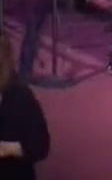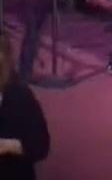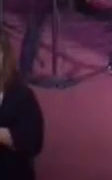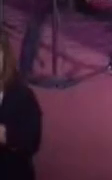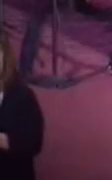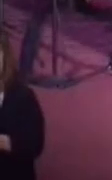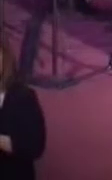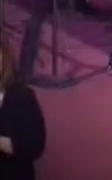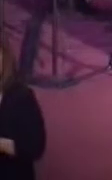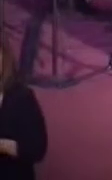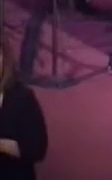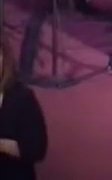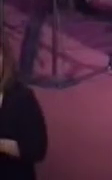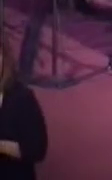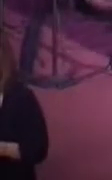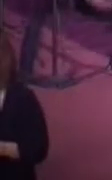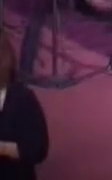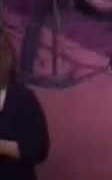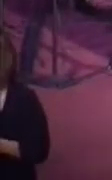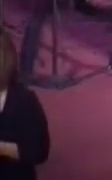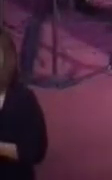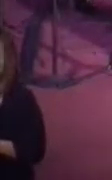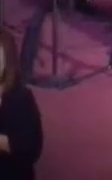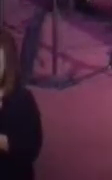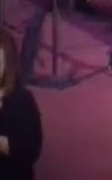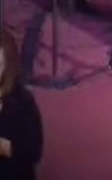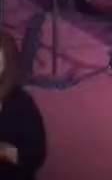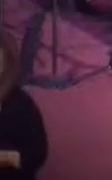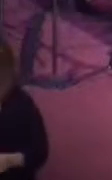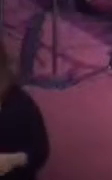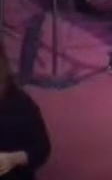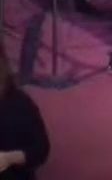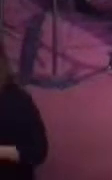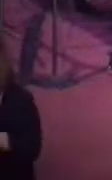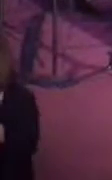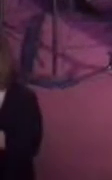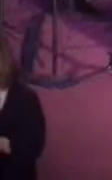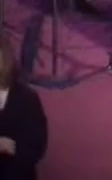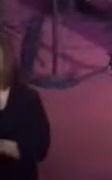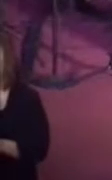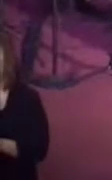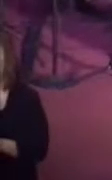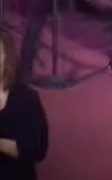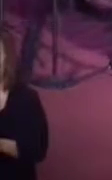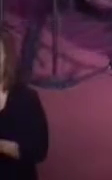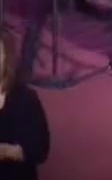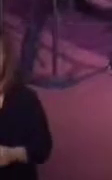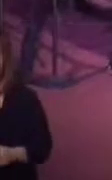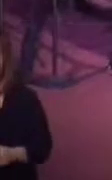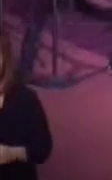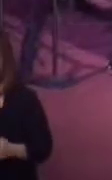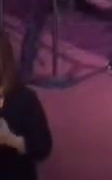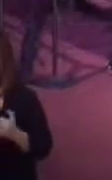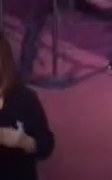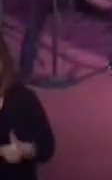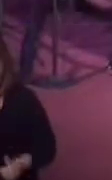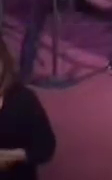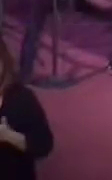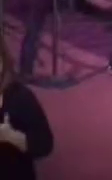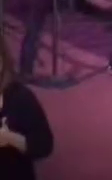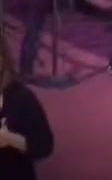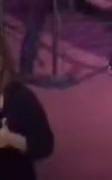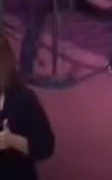trust you, Lord. God, you are faithful, you are true, and I trust you. And so if this is the end of my life, just